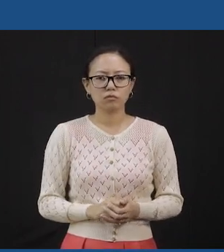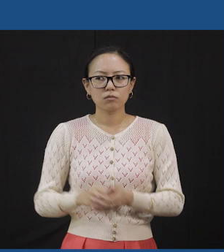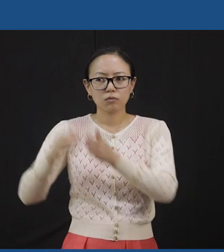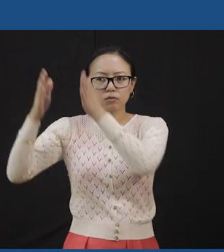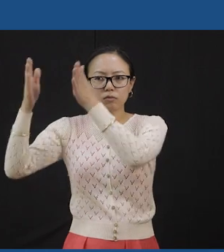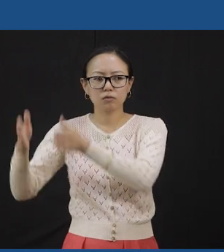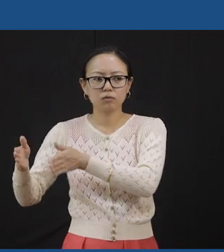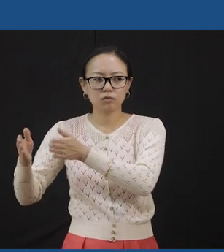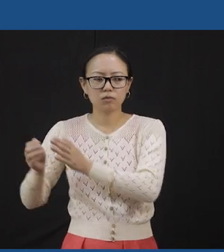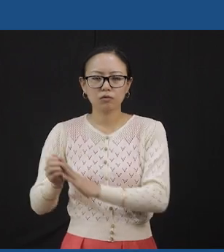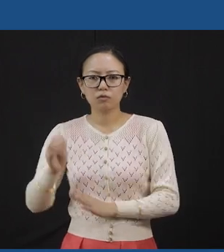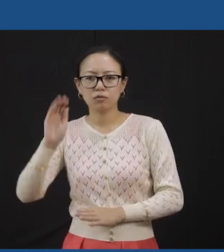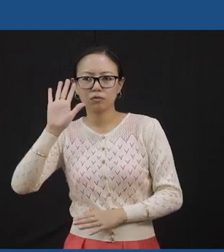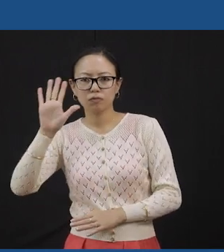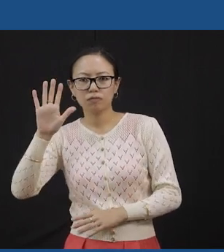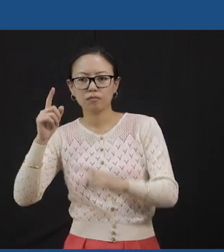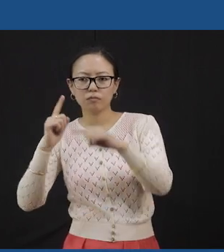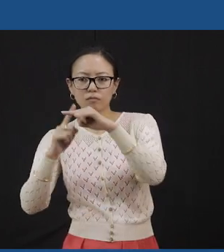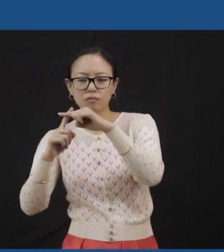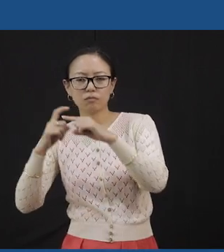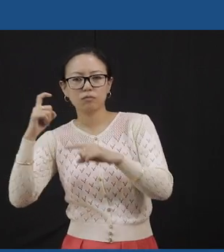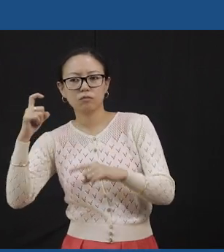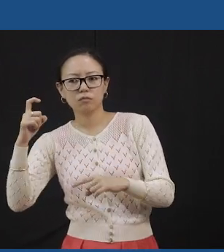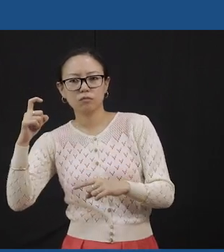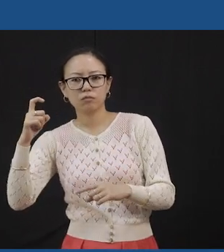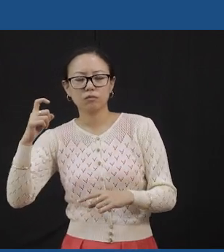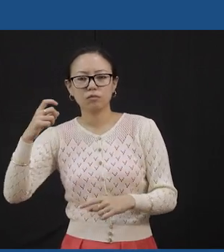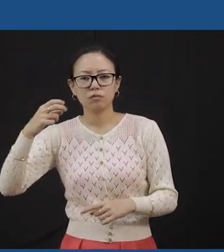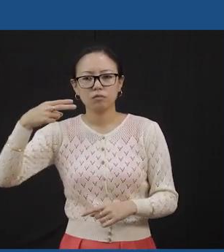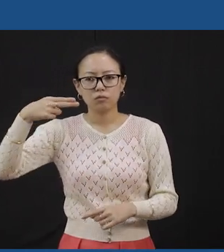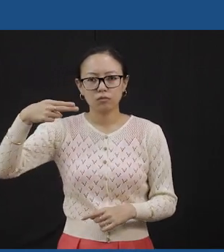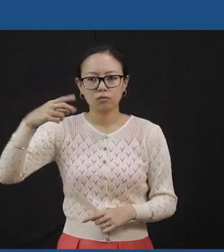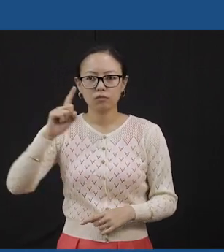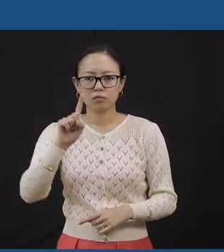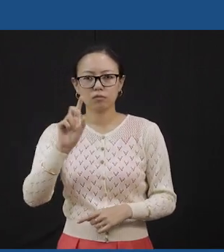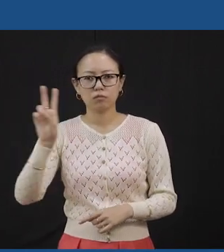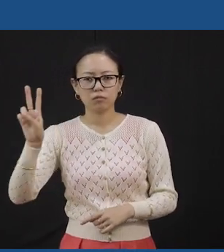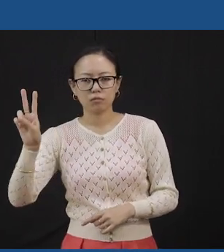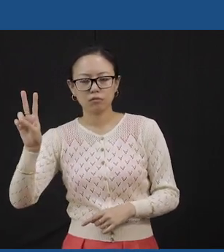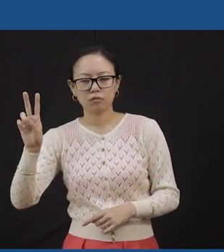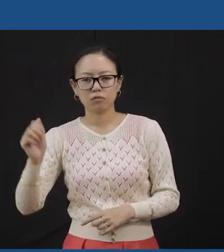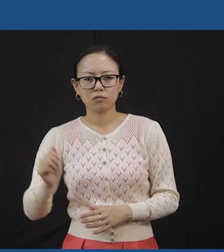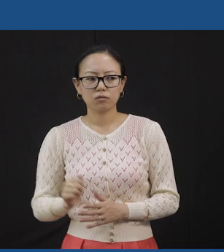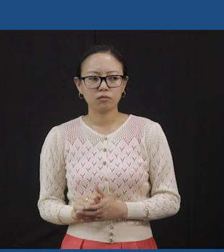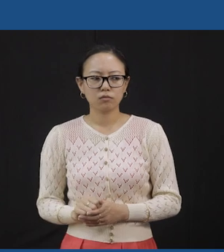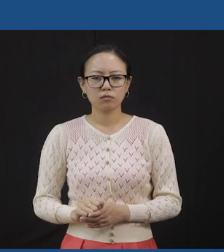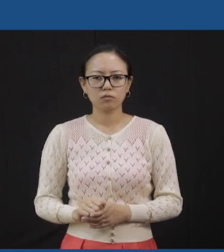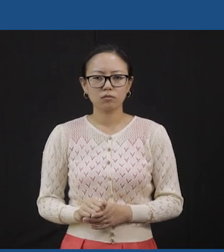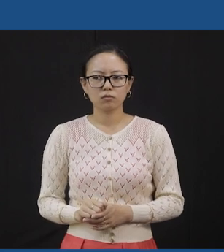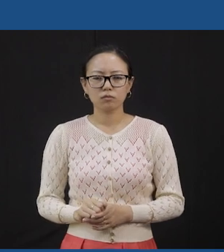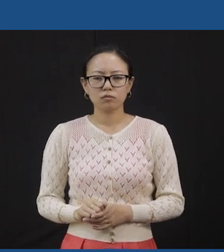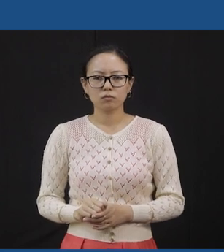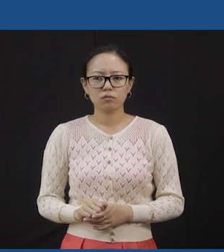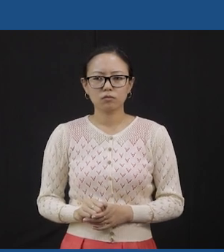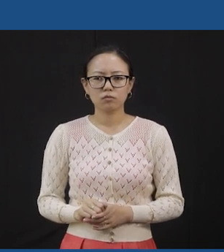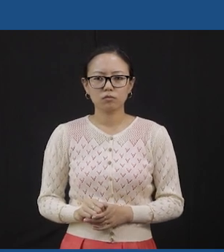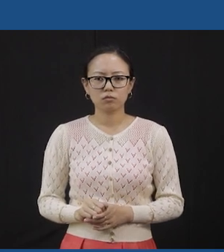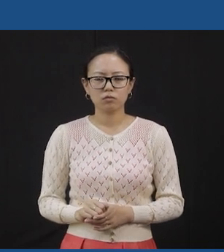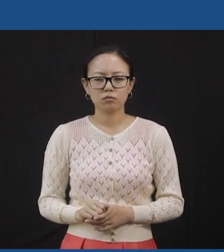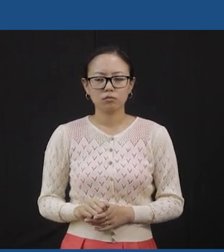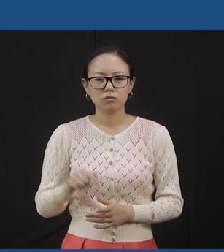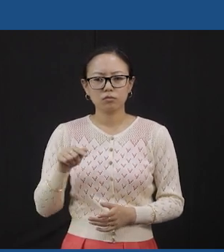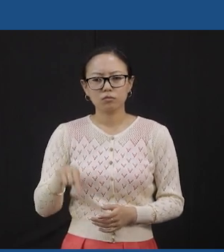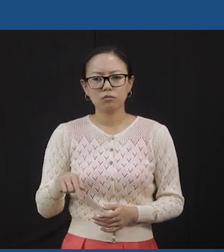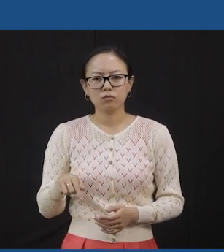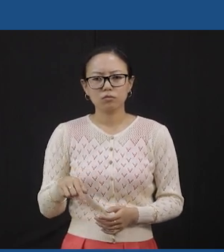That is 5 plus 7. Is 12. So like I said, we are going to regroup these